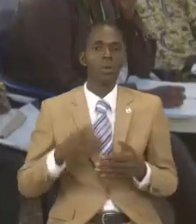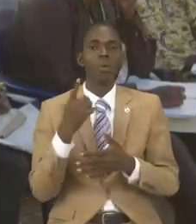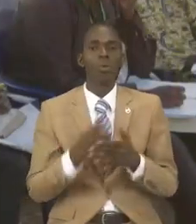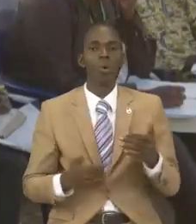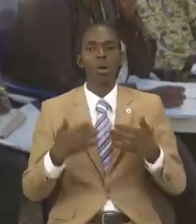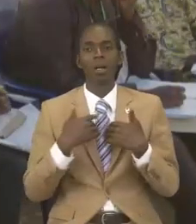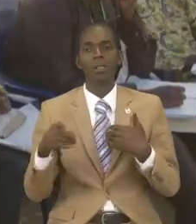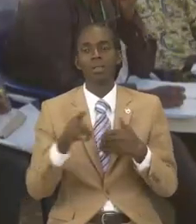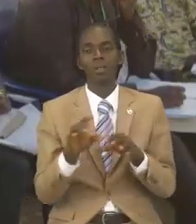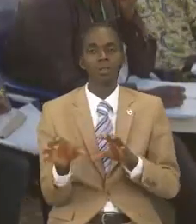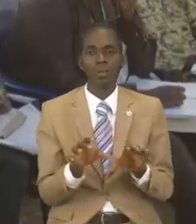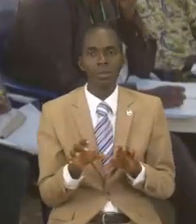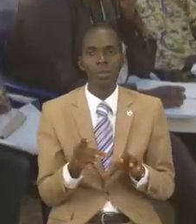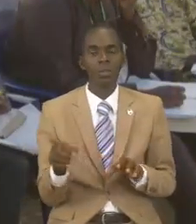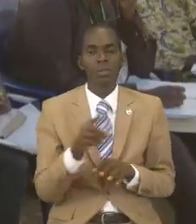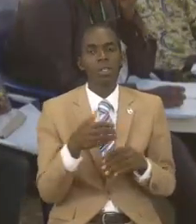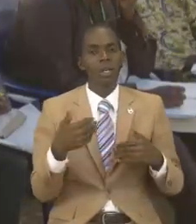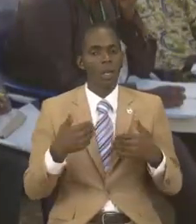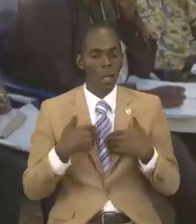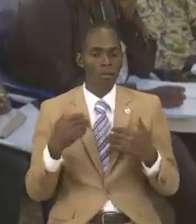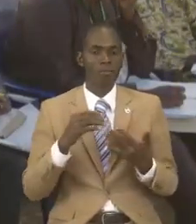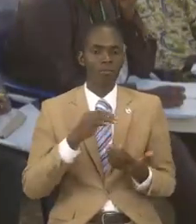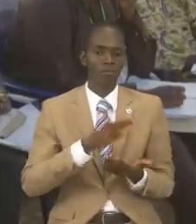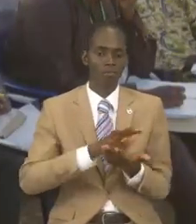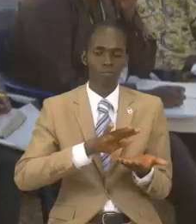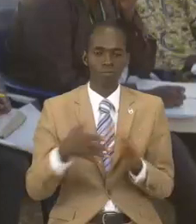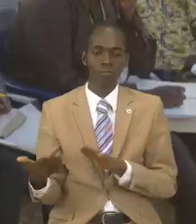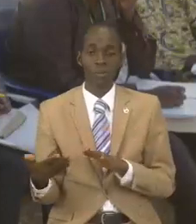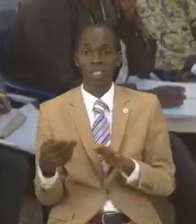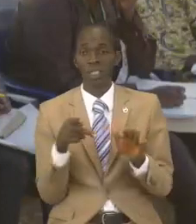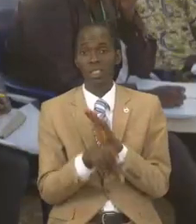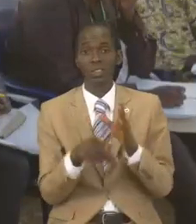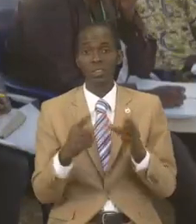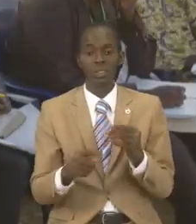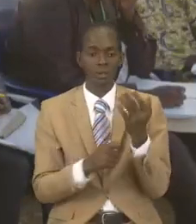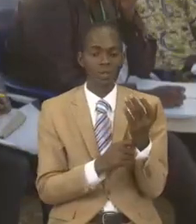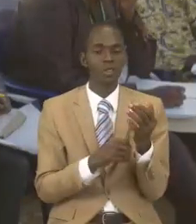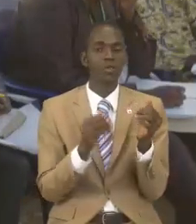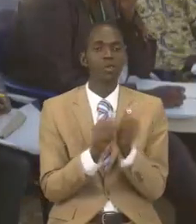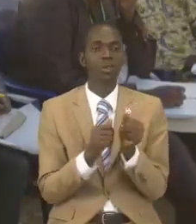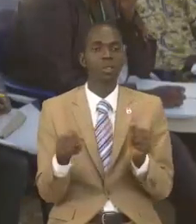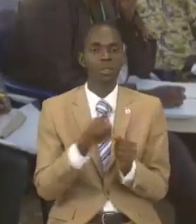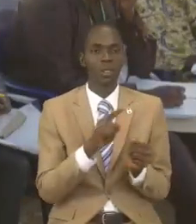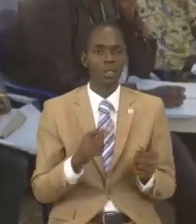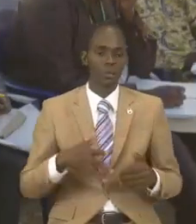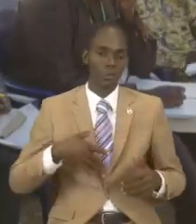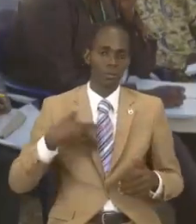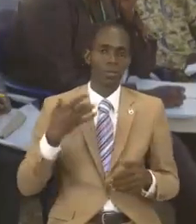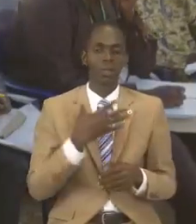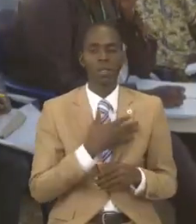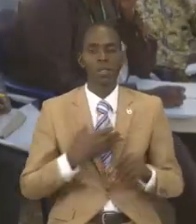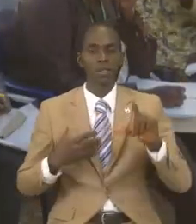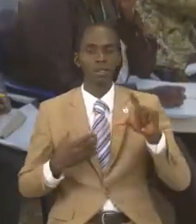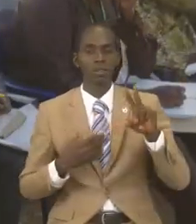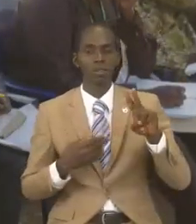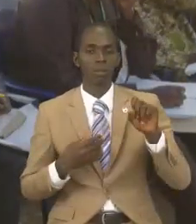crucified the flesh with the affections and the lusts.